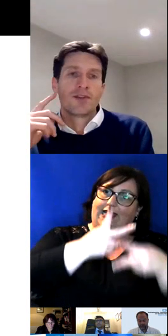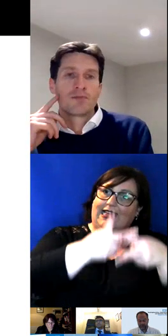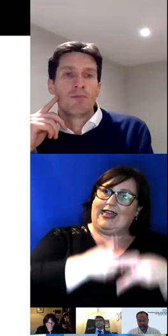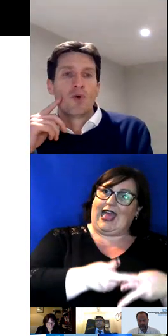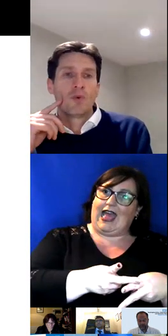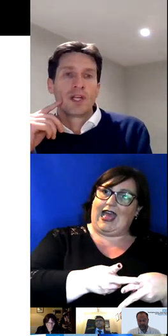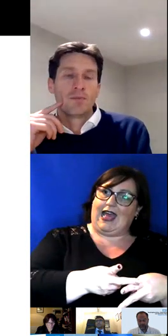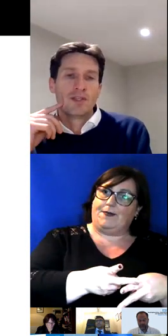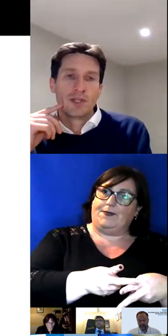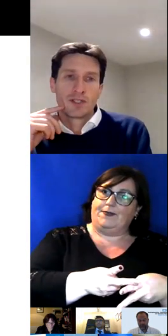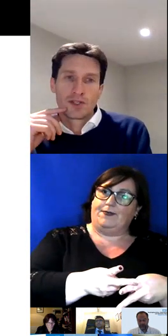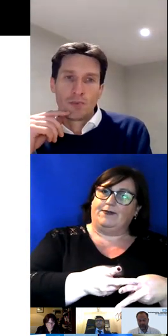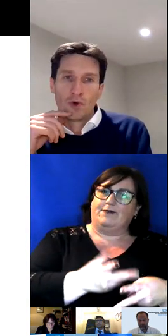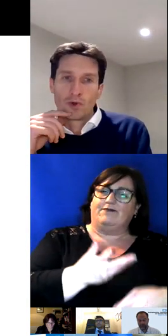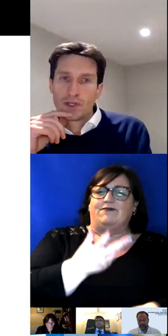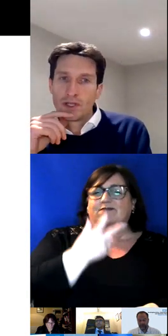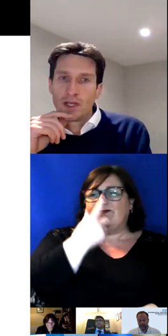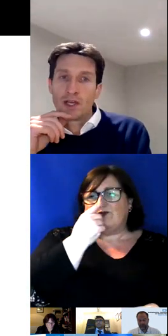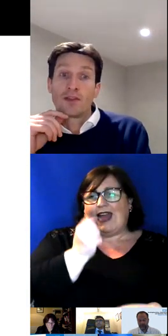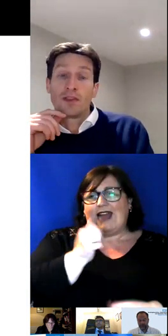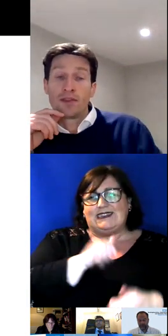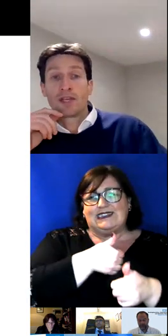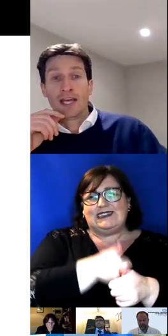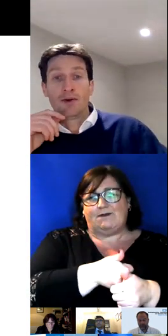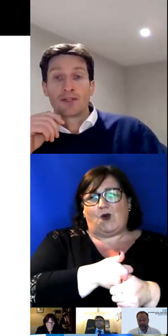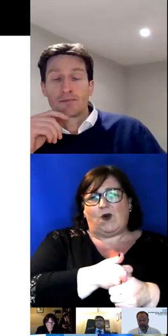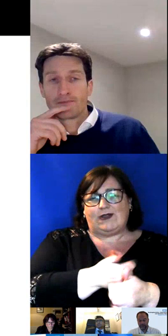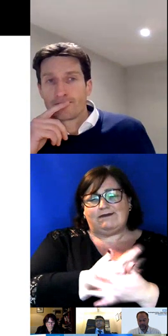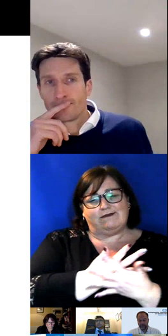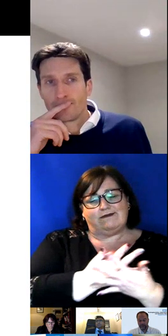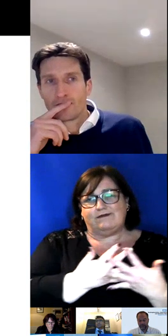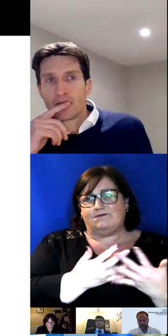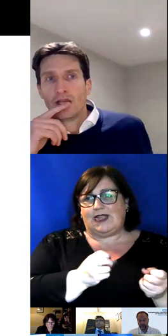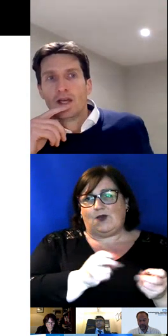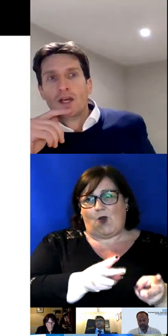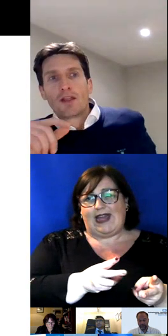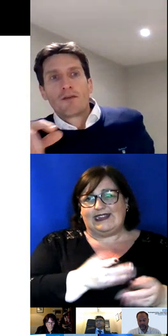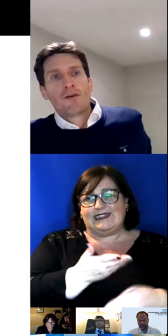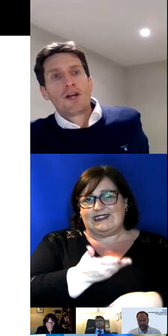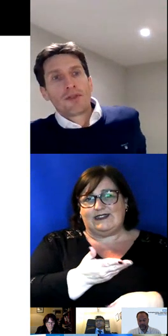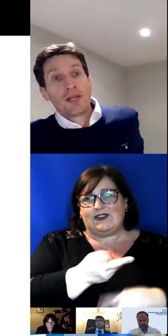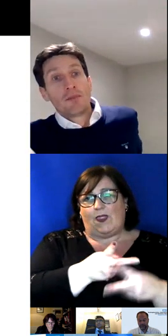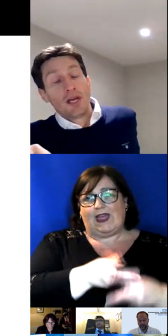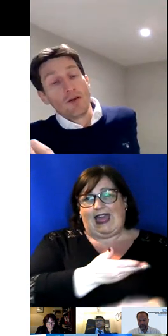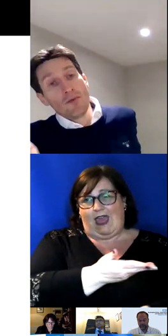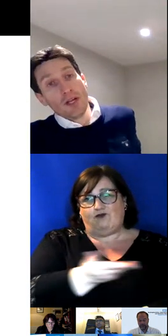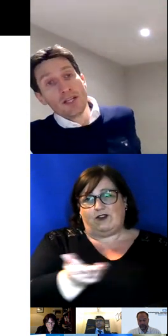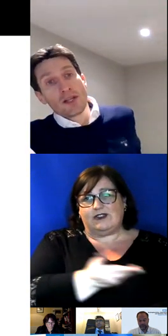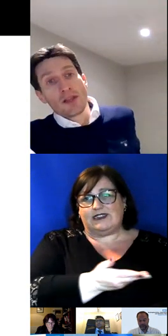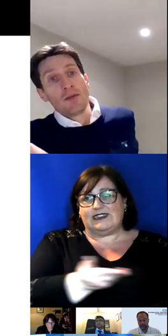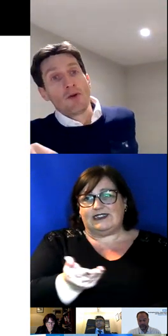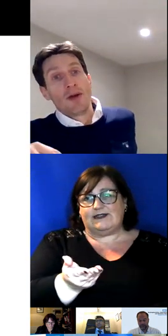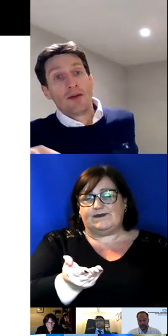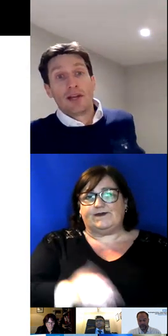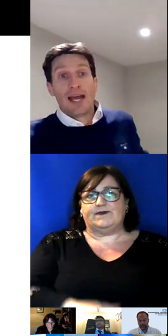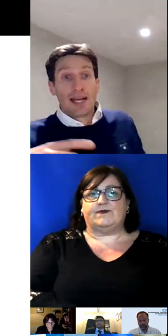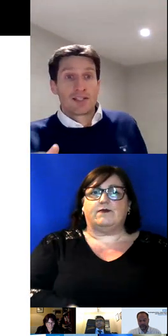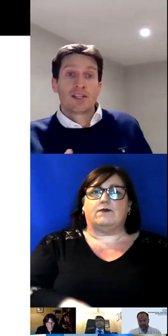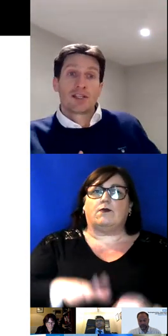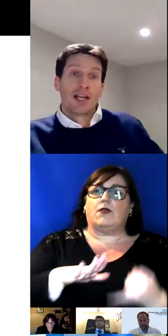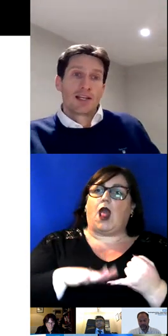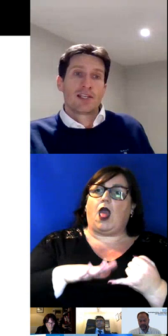again, there's more that we could be doing to support carers. The final theme is a theme